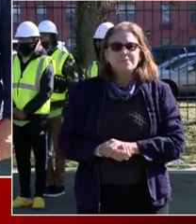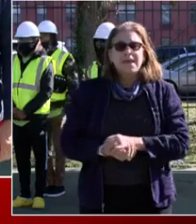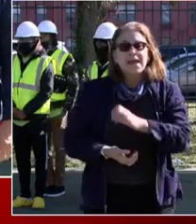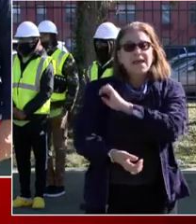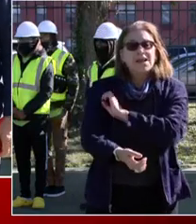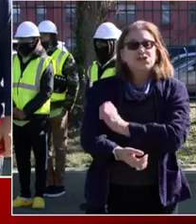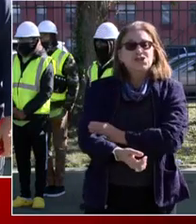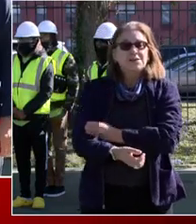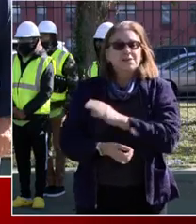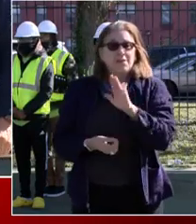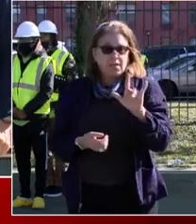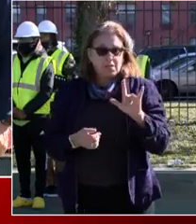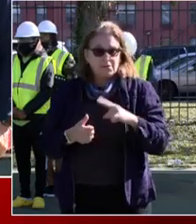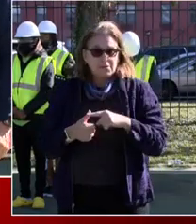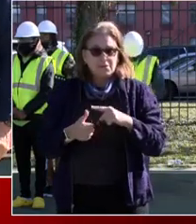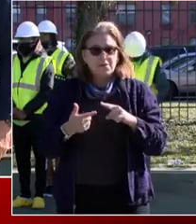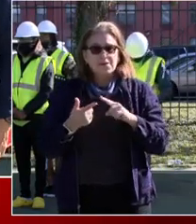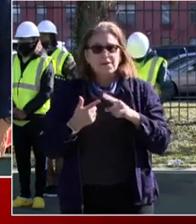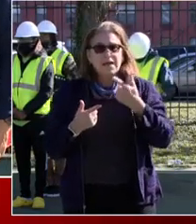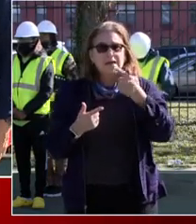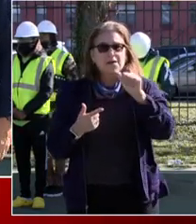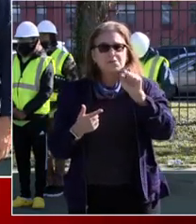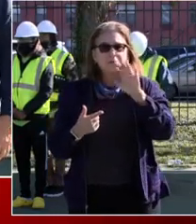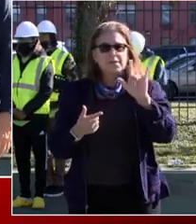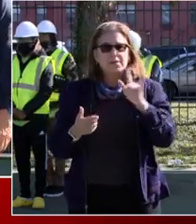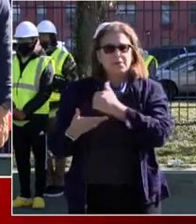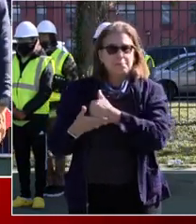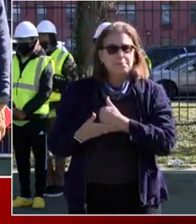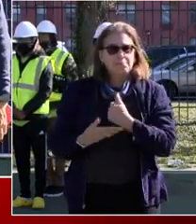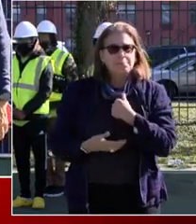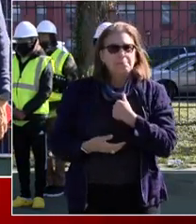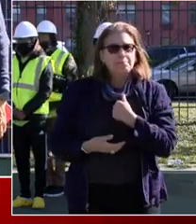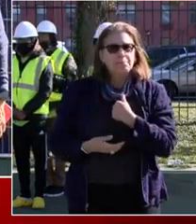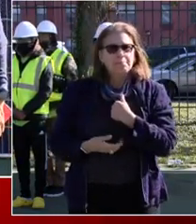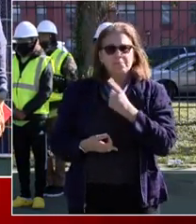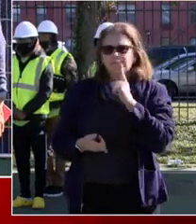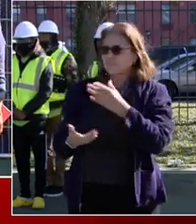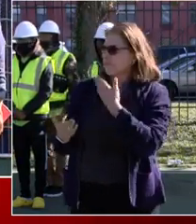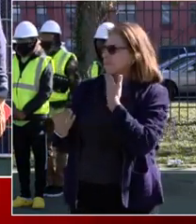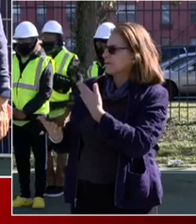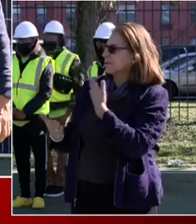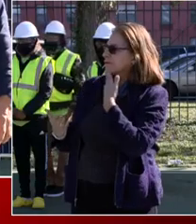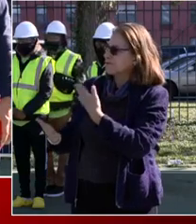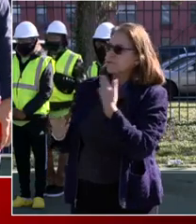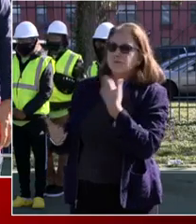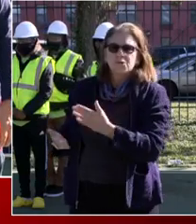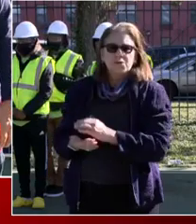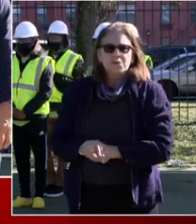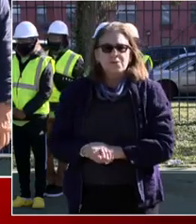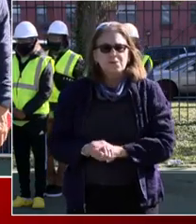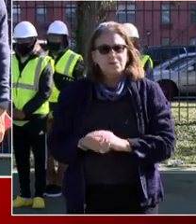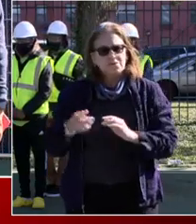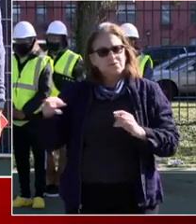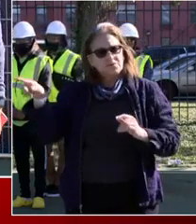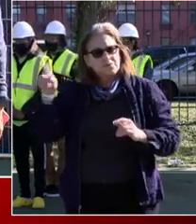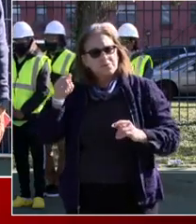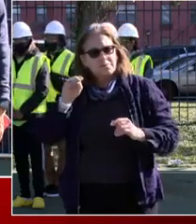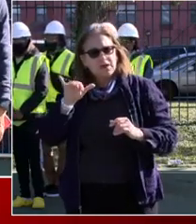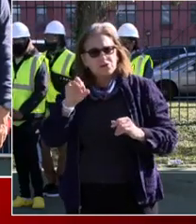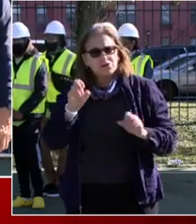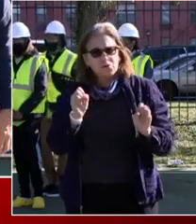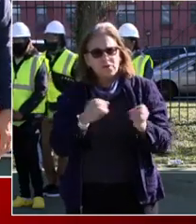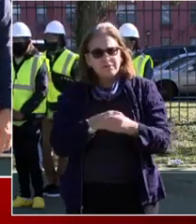gas. And gas. Y yo le doy gracias. And I give thanks to the mayor.